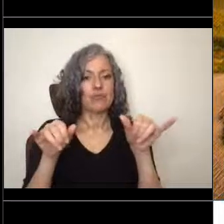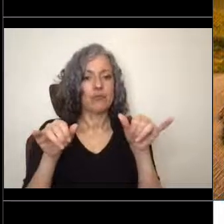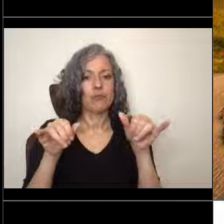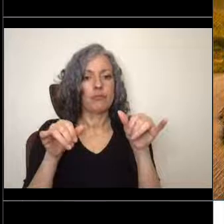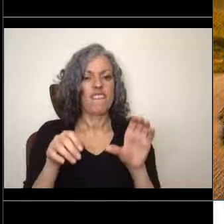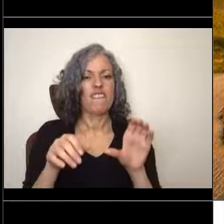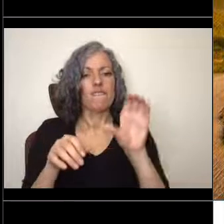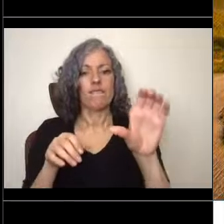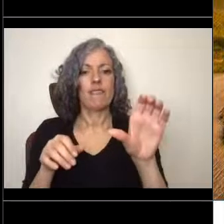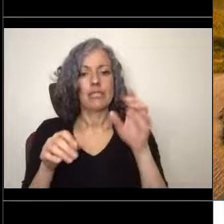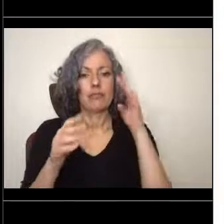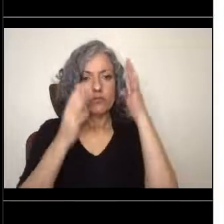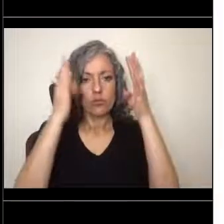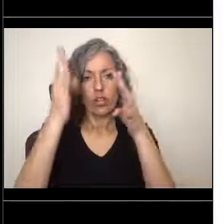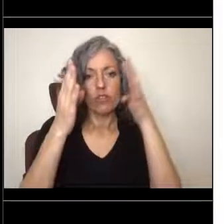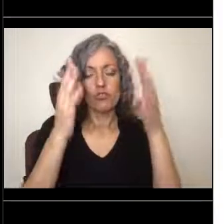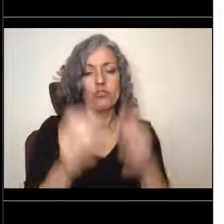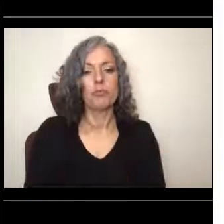slide.